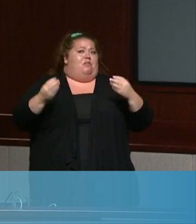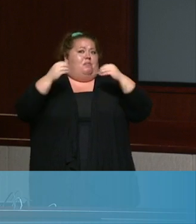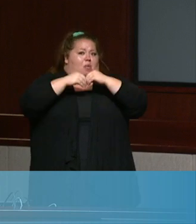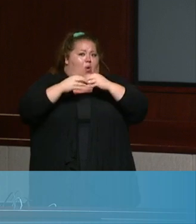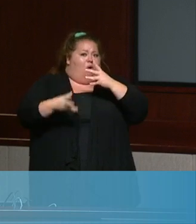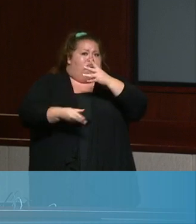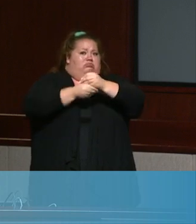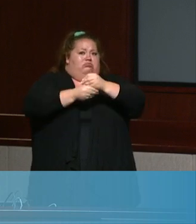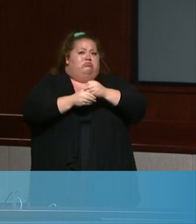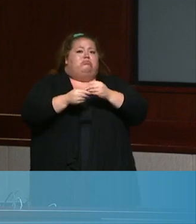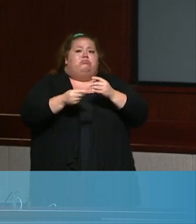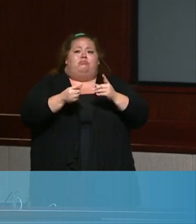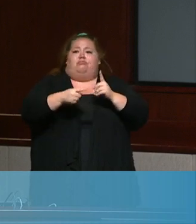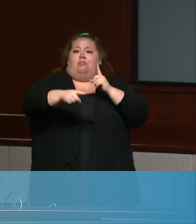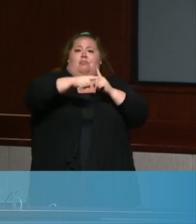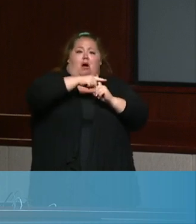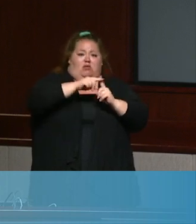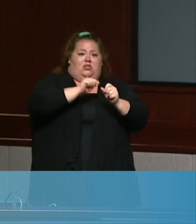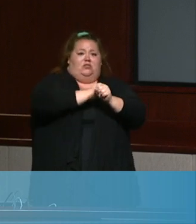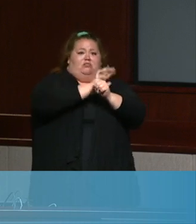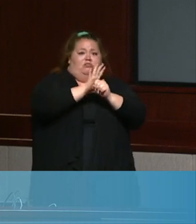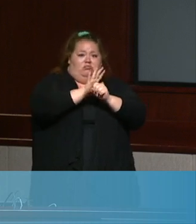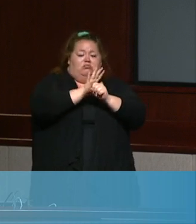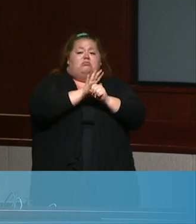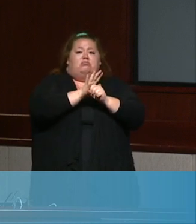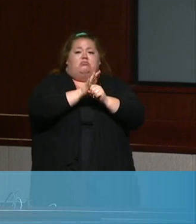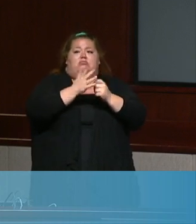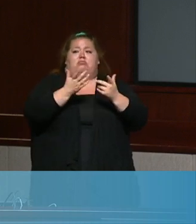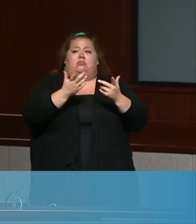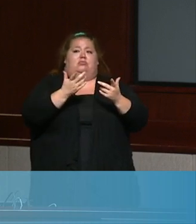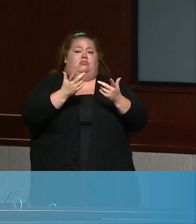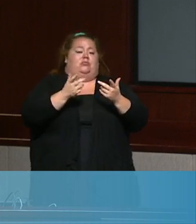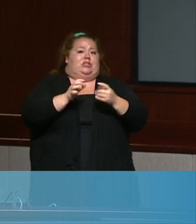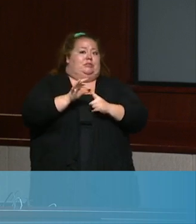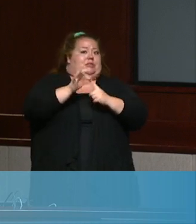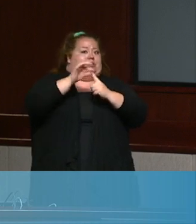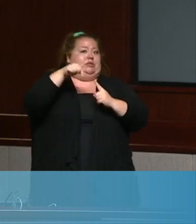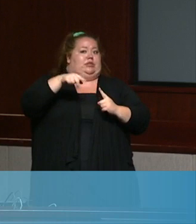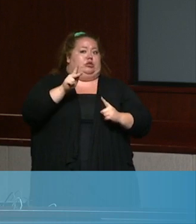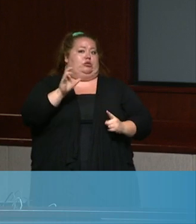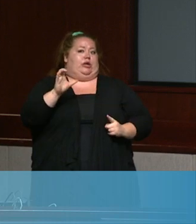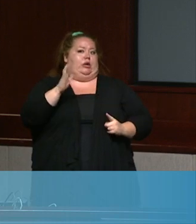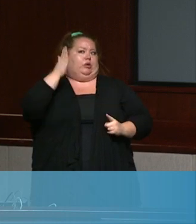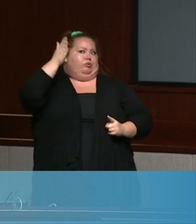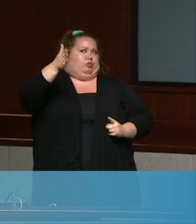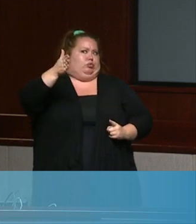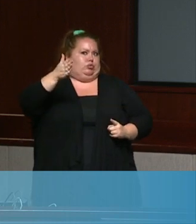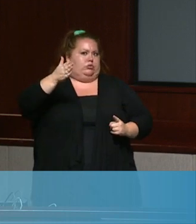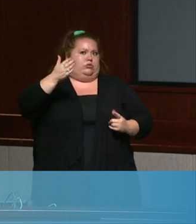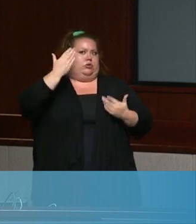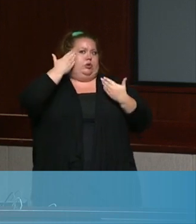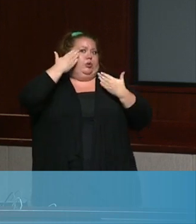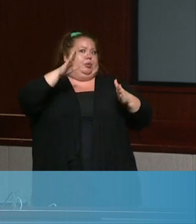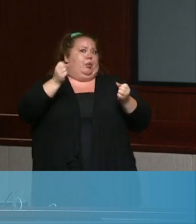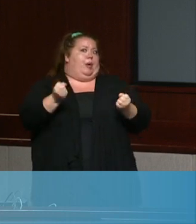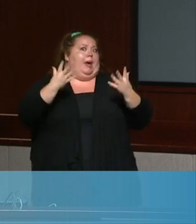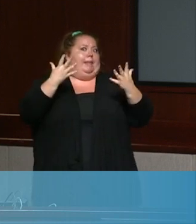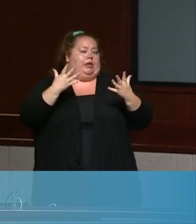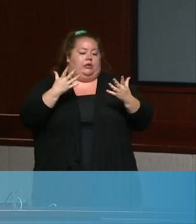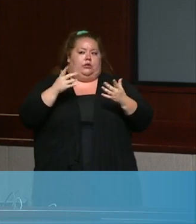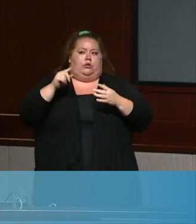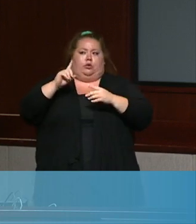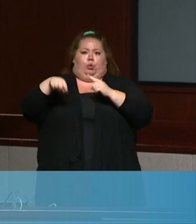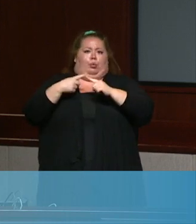be attributed to counties, and in particular Kern County, in the future. They don't know how many, and they don't know when it'll be